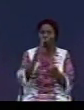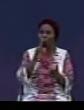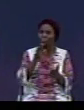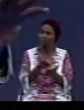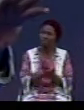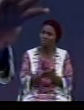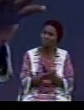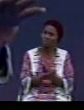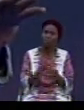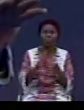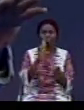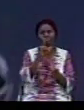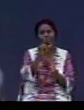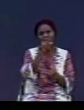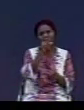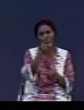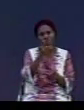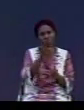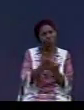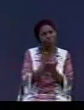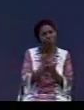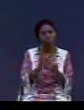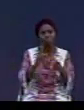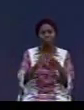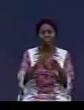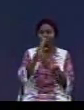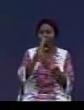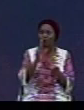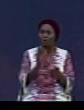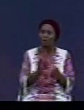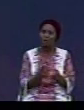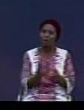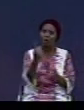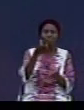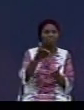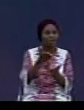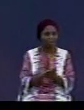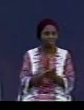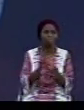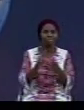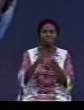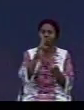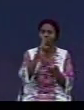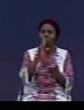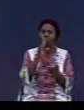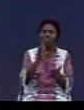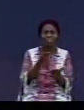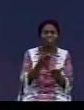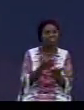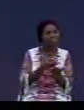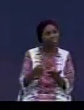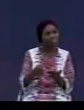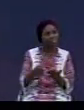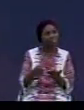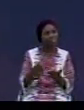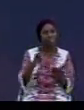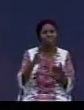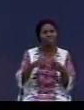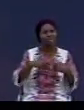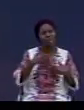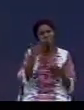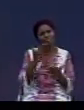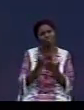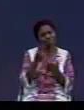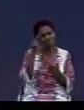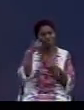be truthful, be upright, be righteous, had good intention, but